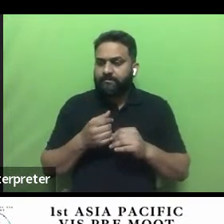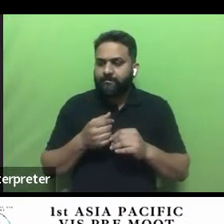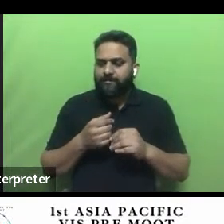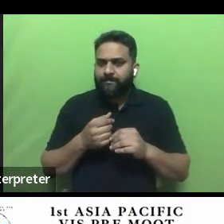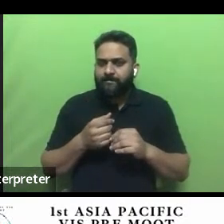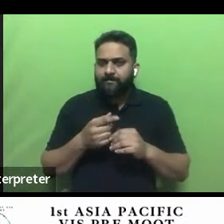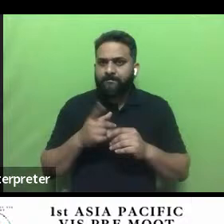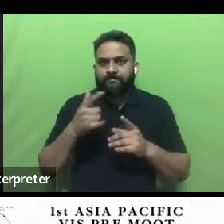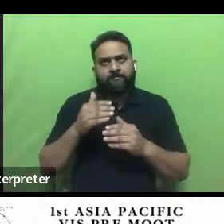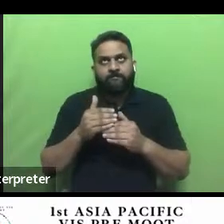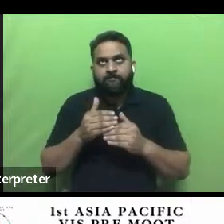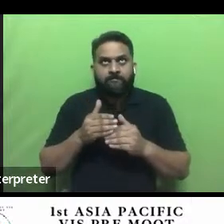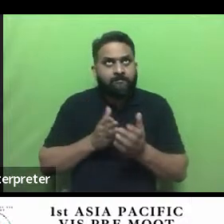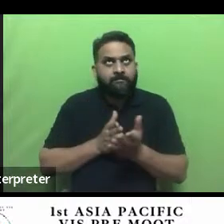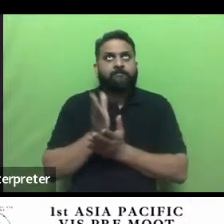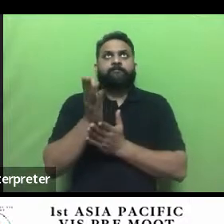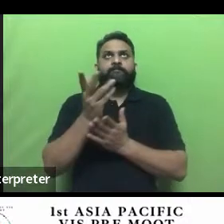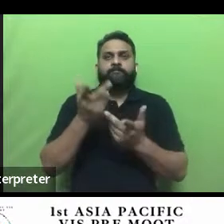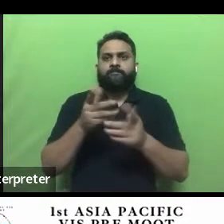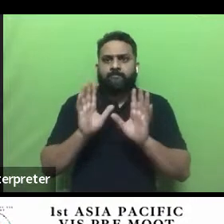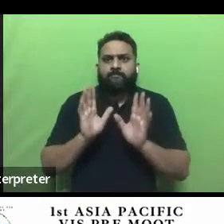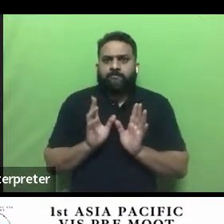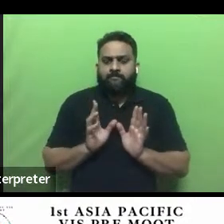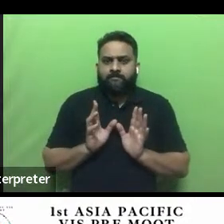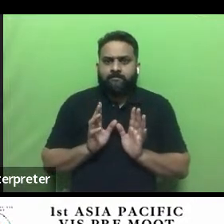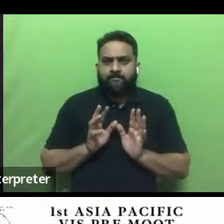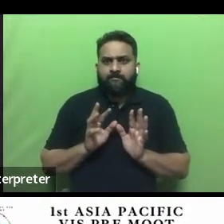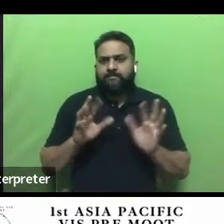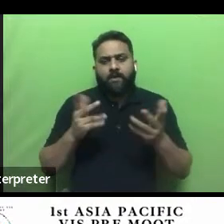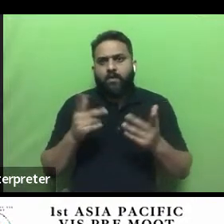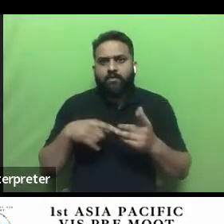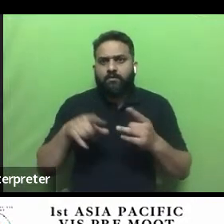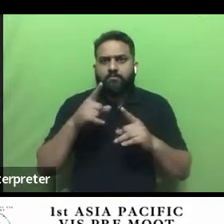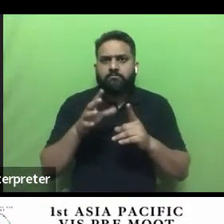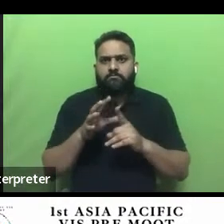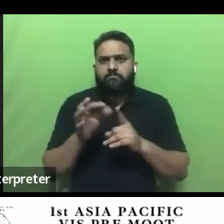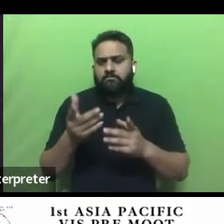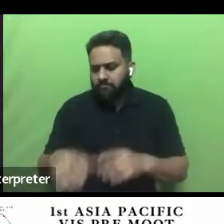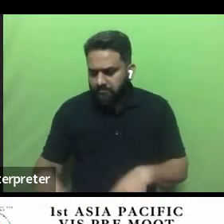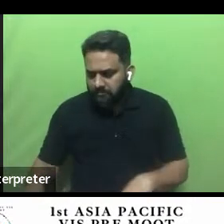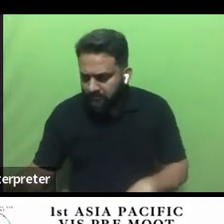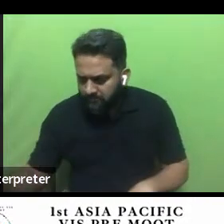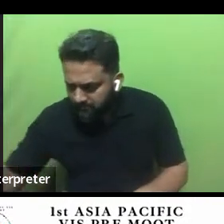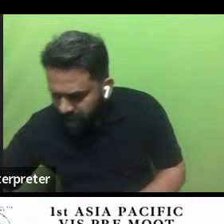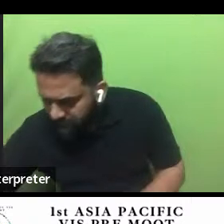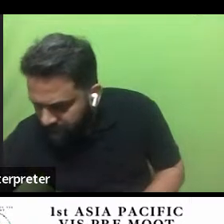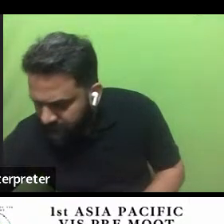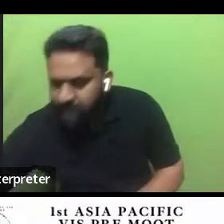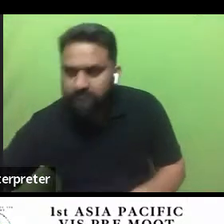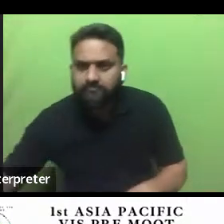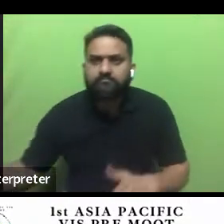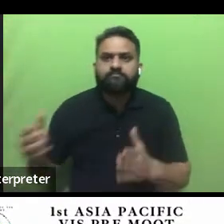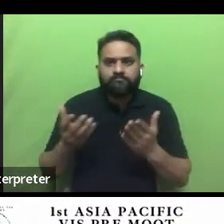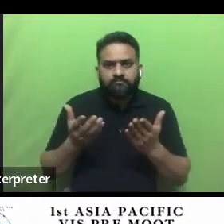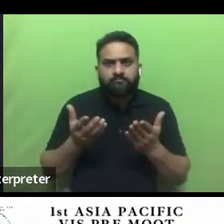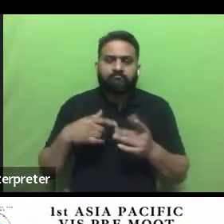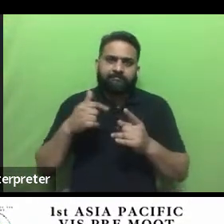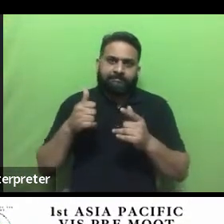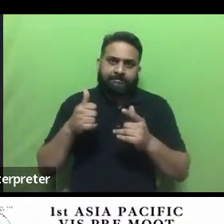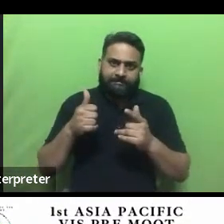go one way or the other on what the applicable law should be. So thank you